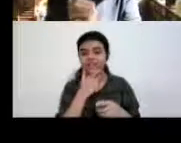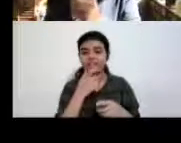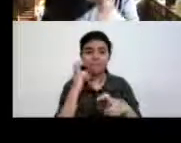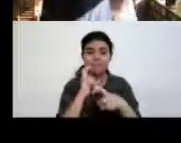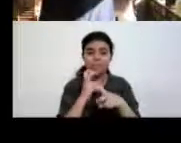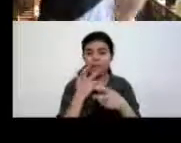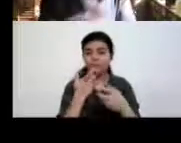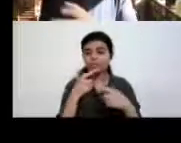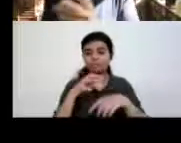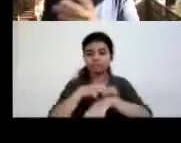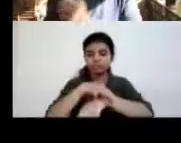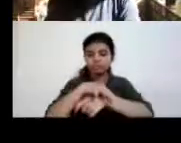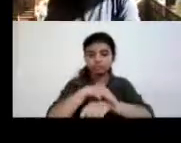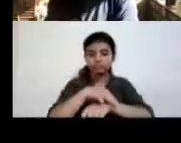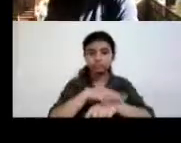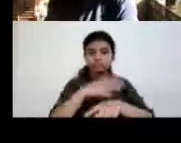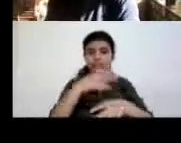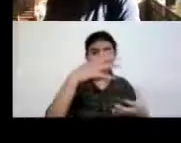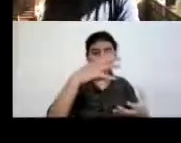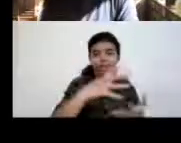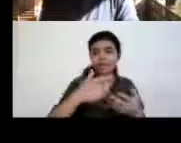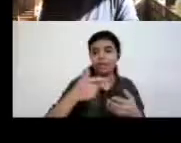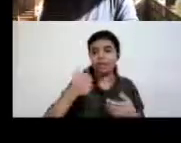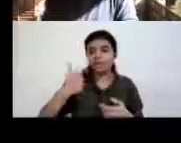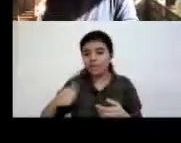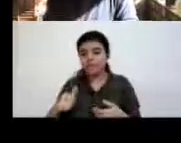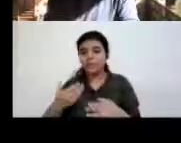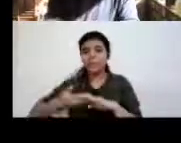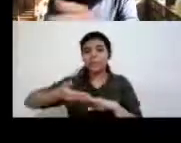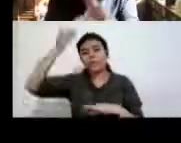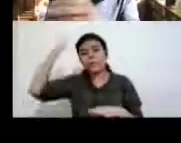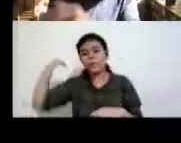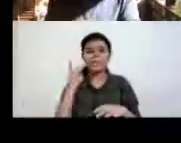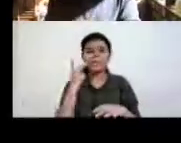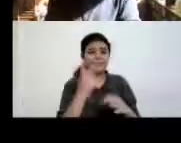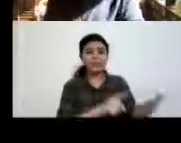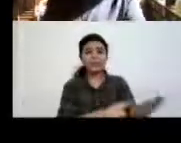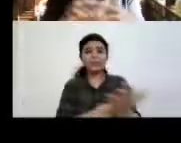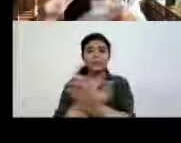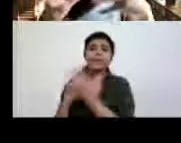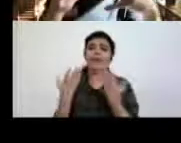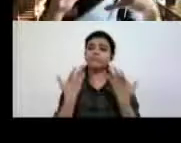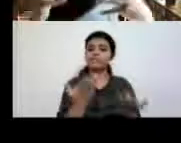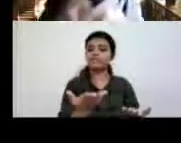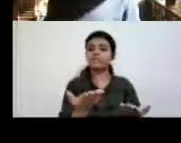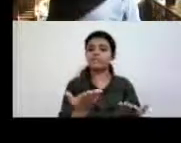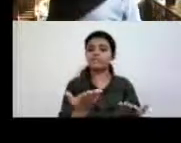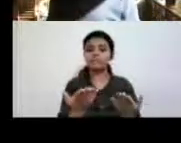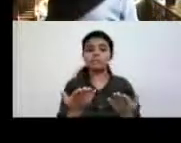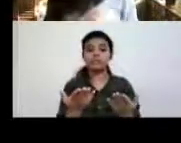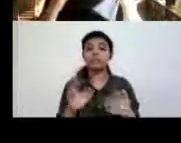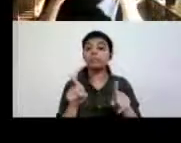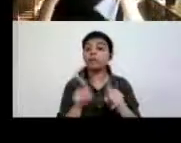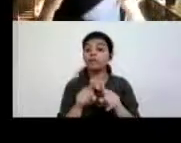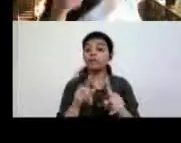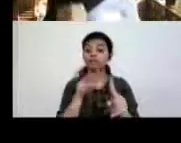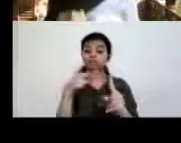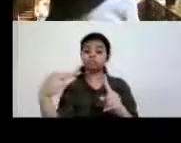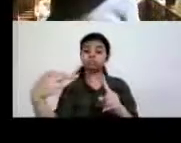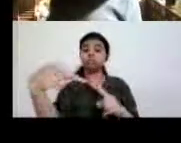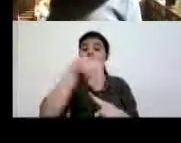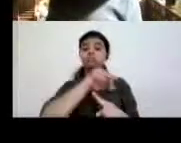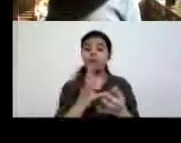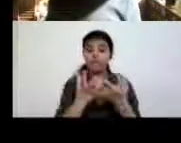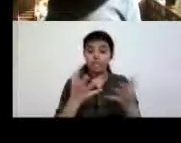tools of people in the Stone Ages. We are like showing also 3D models, a lot of